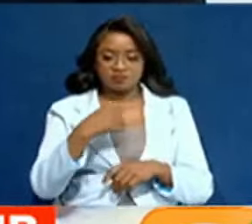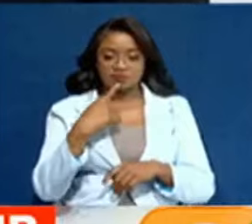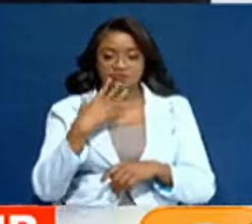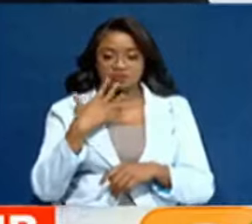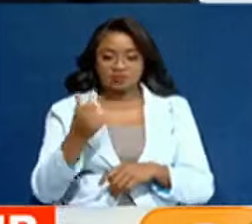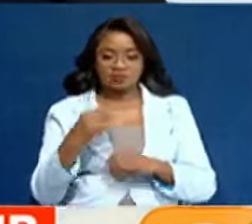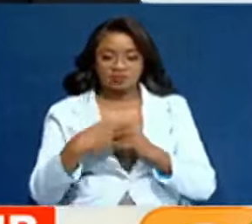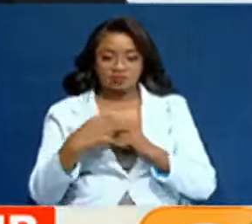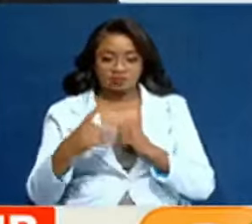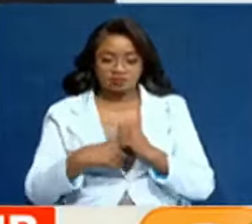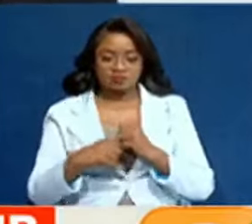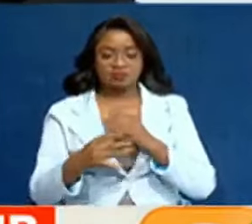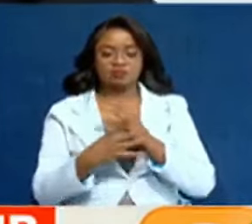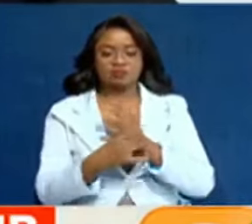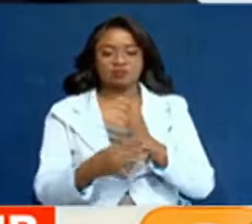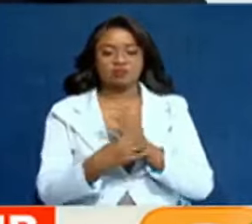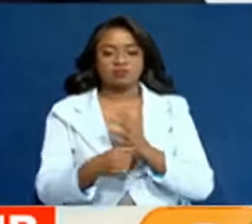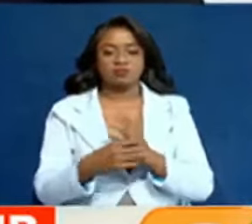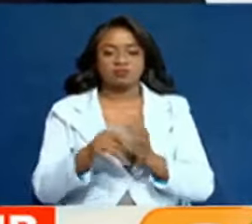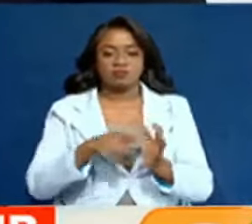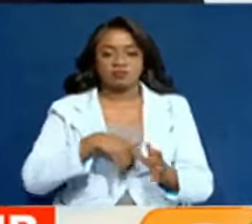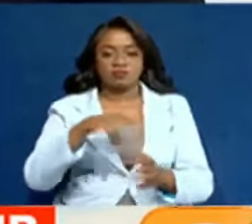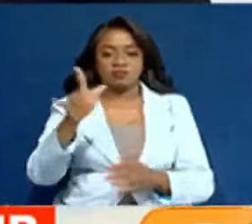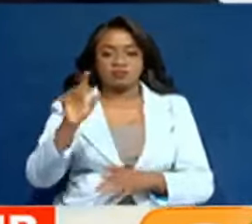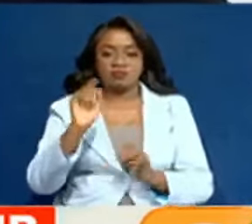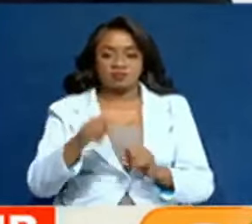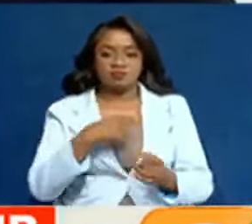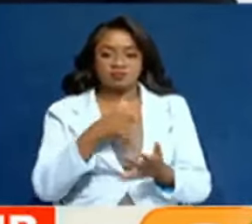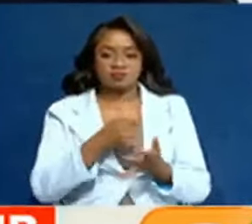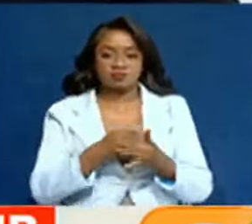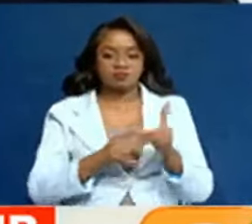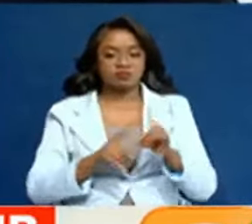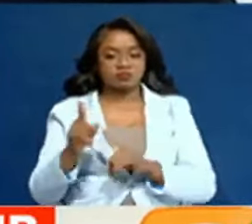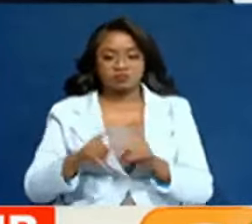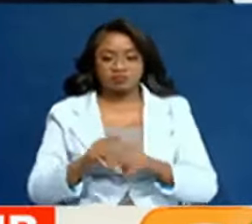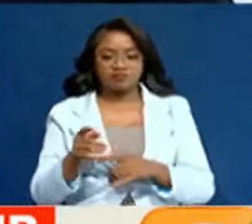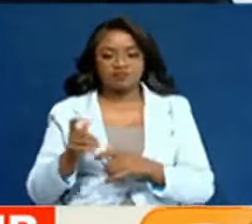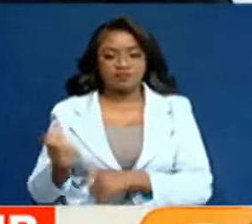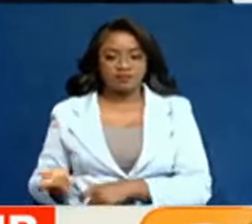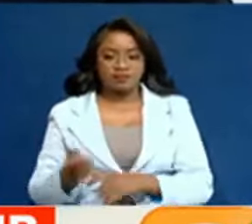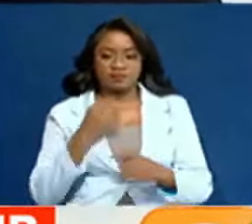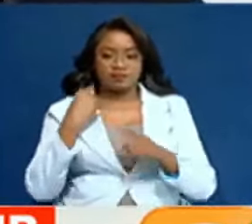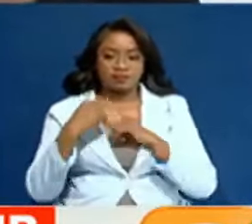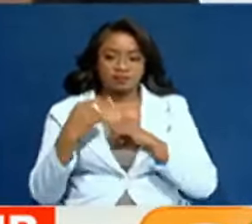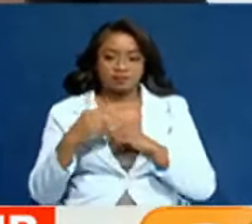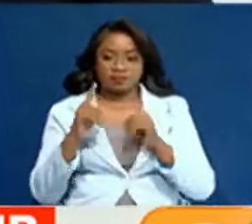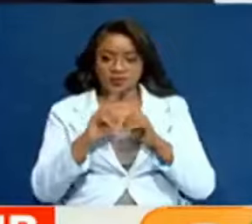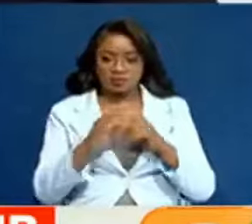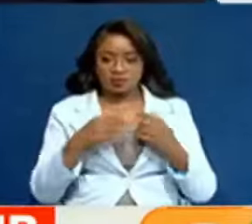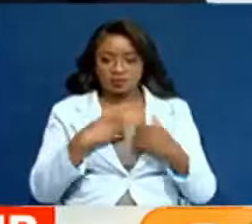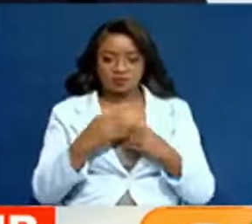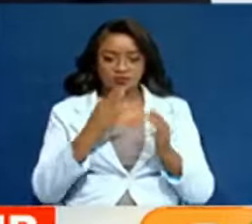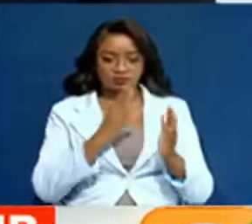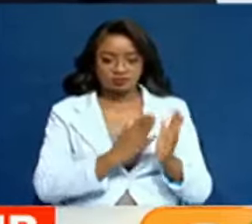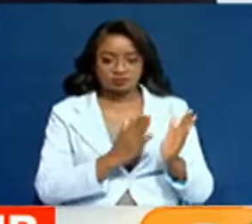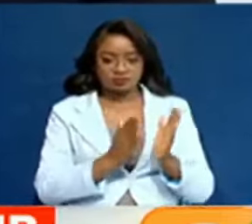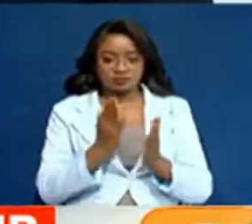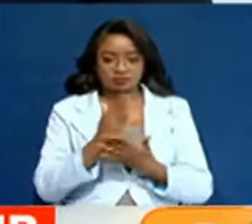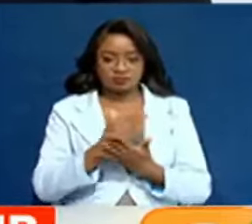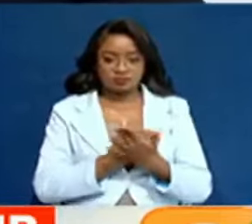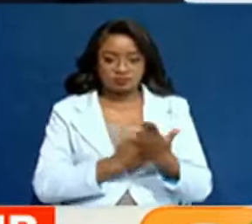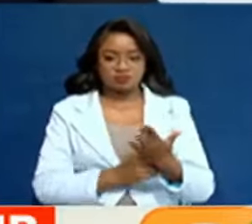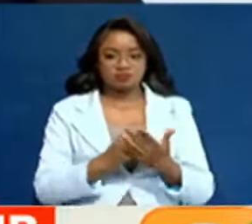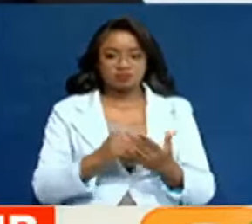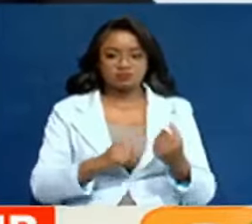5 nights accommodation, tours and excursions, plus unlimited golfing experience. There are also packages tailor-made for destinations such